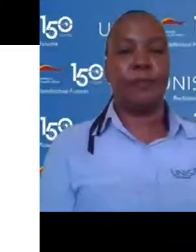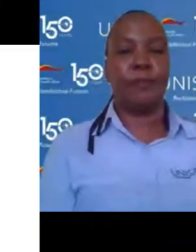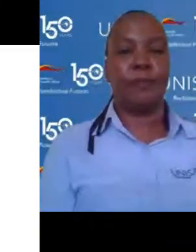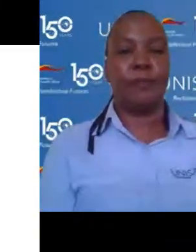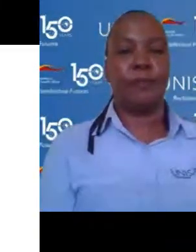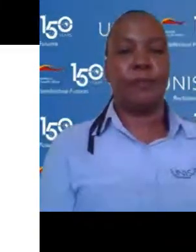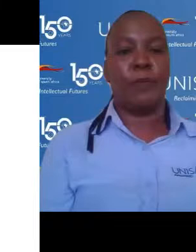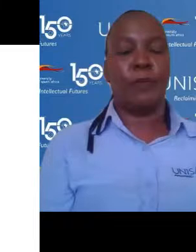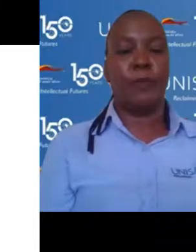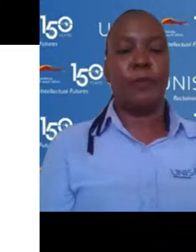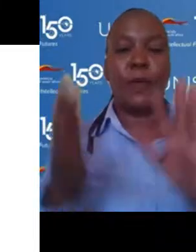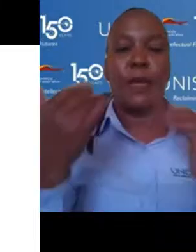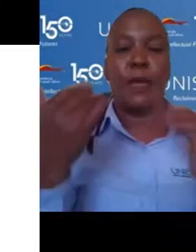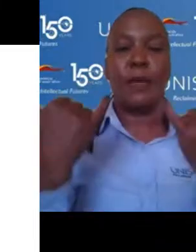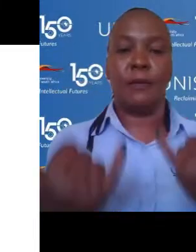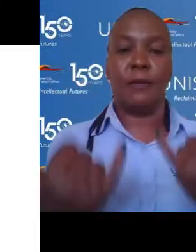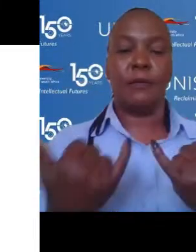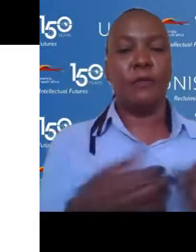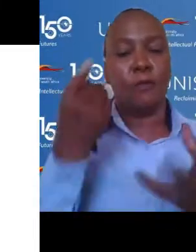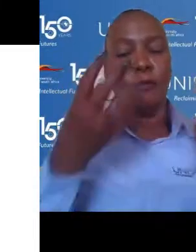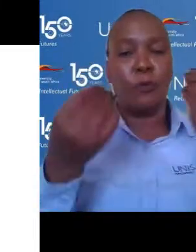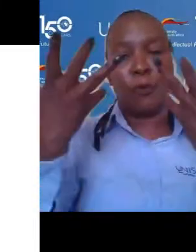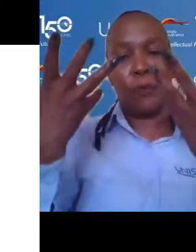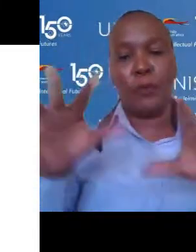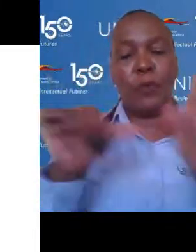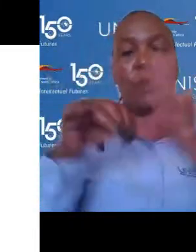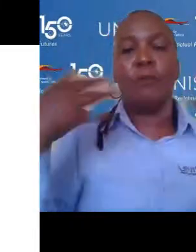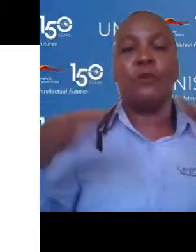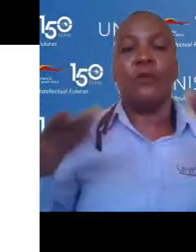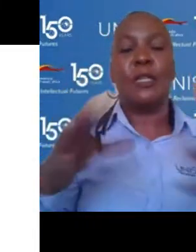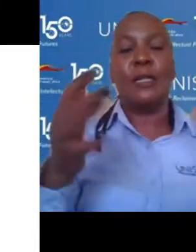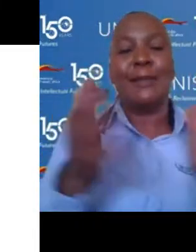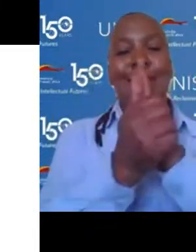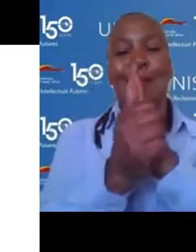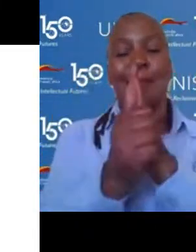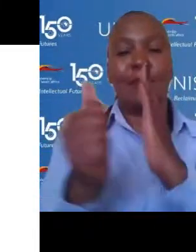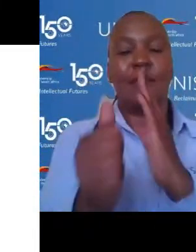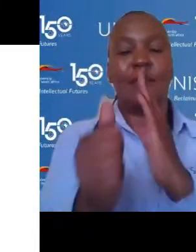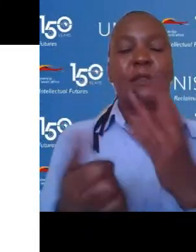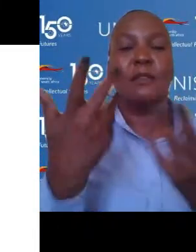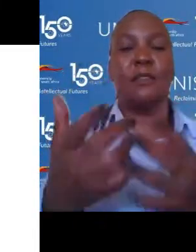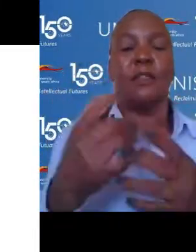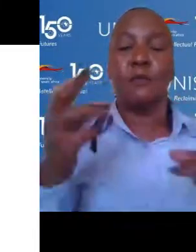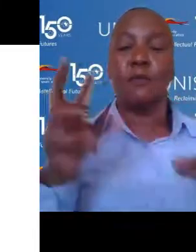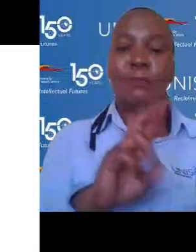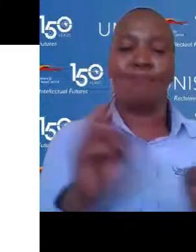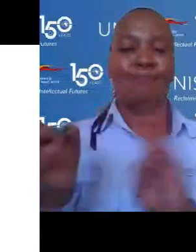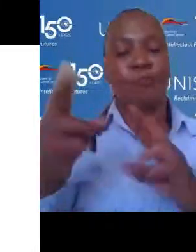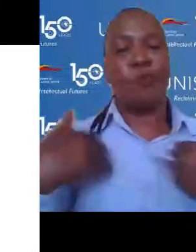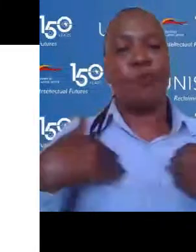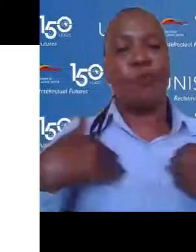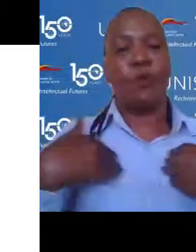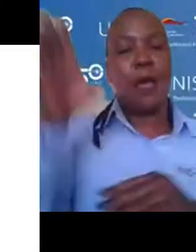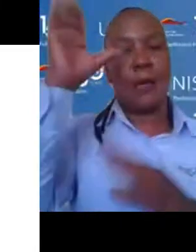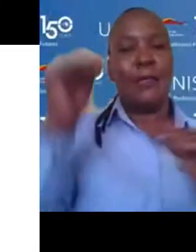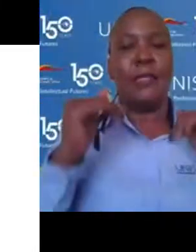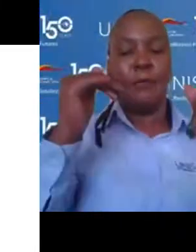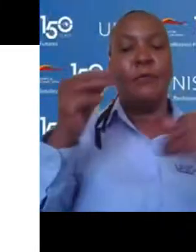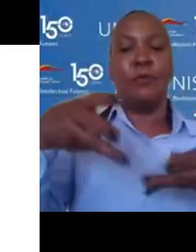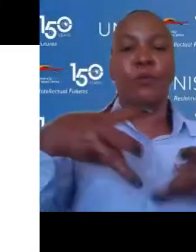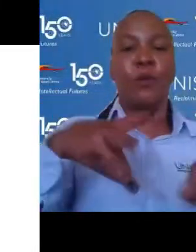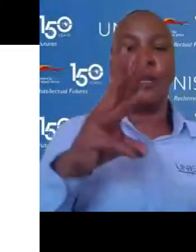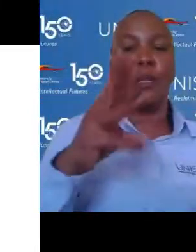Now that you are equipped with the important skills, you are ready to begin your academic journey at UNISA and your academic journey